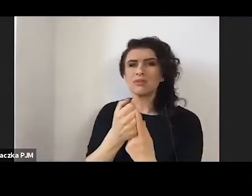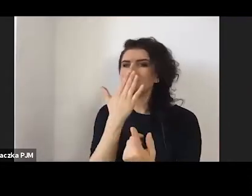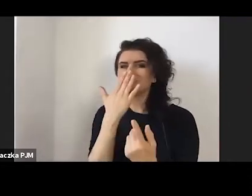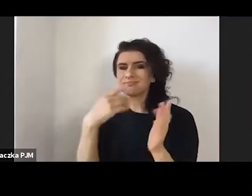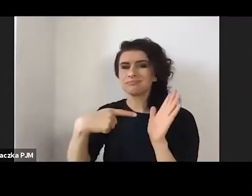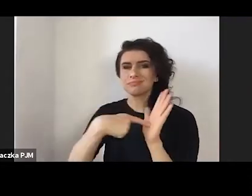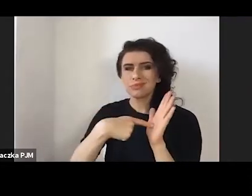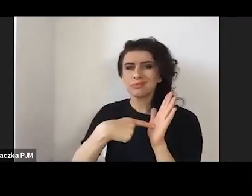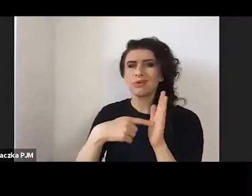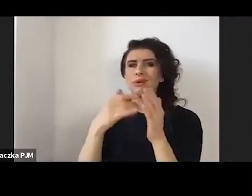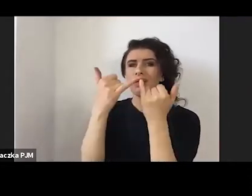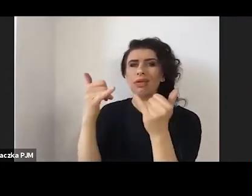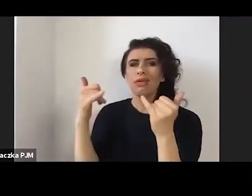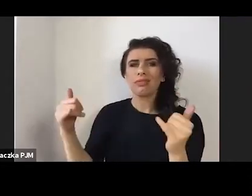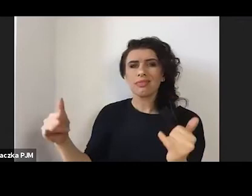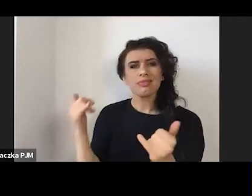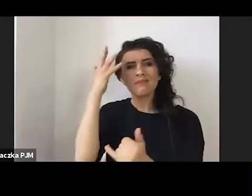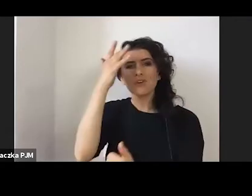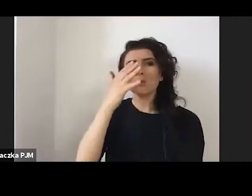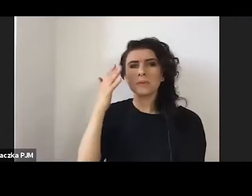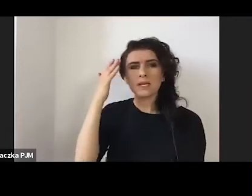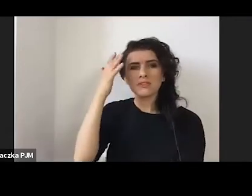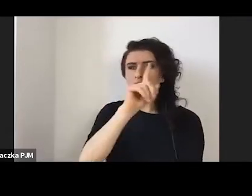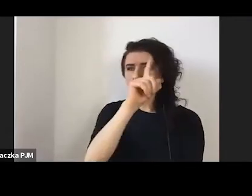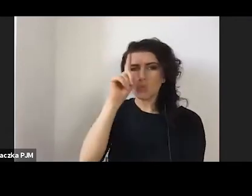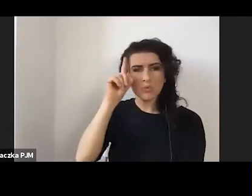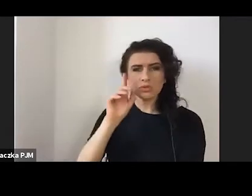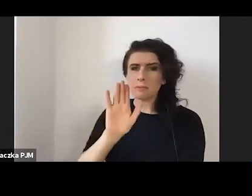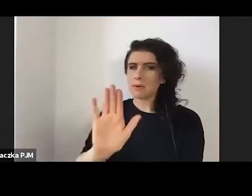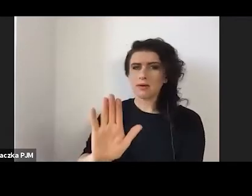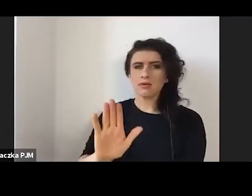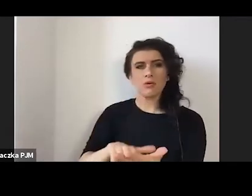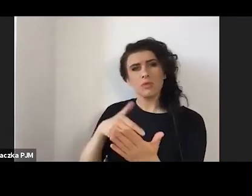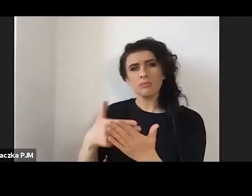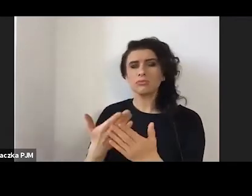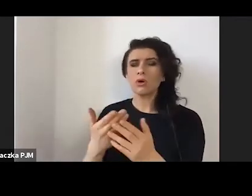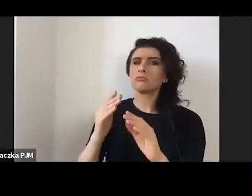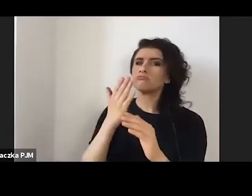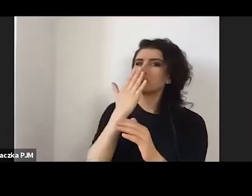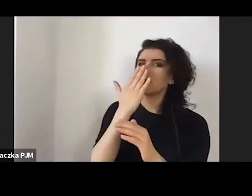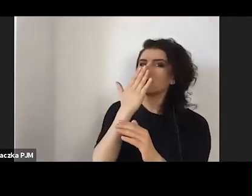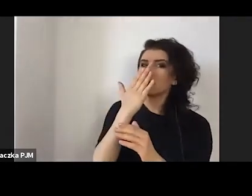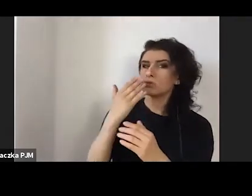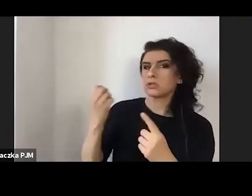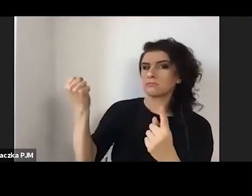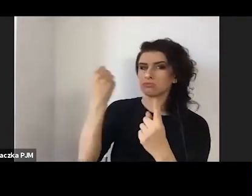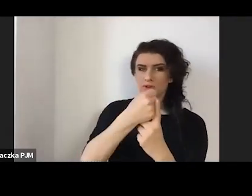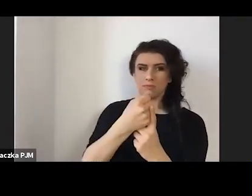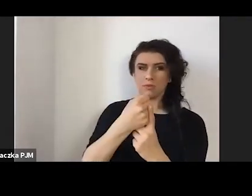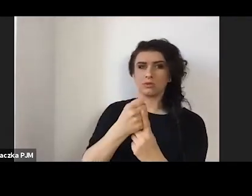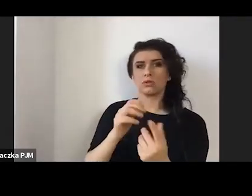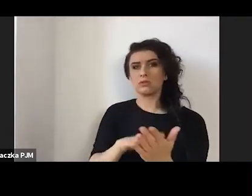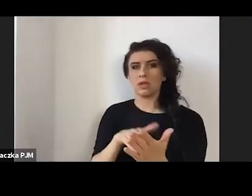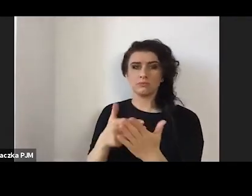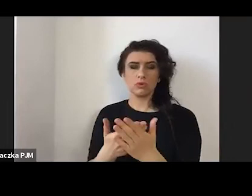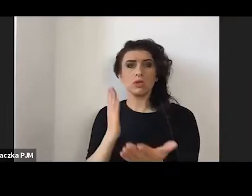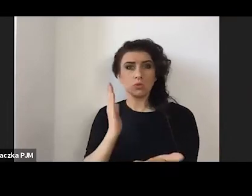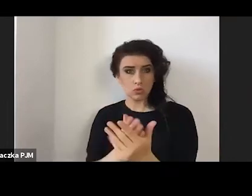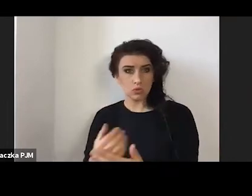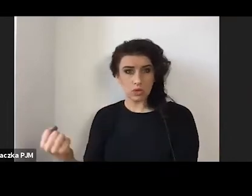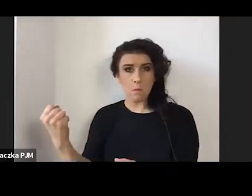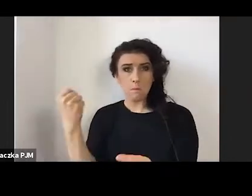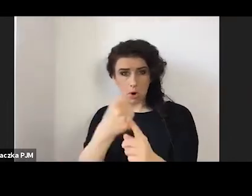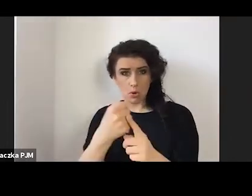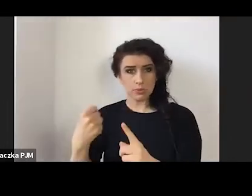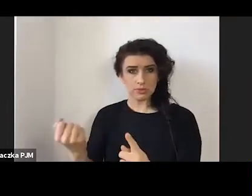me up, or but I'm not sure. And if I don't know, then I cannot prevent it, or I cannot identify it. I